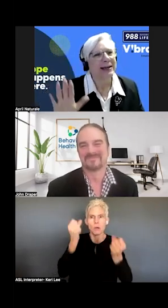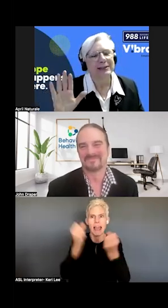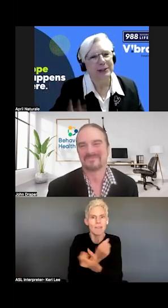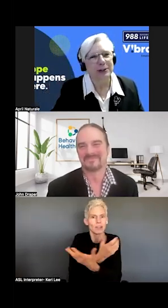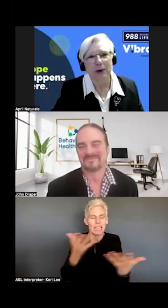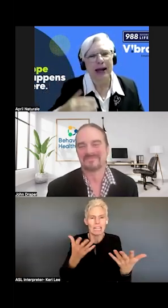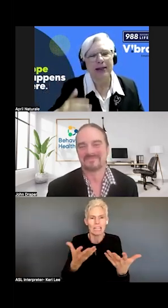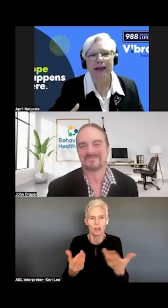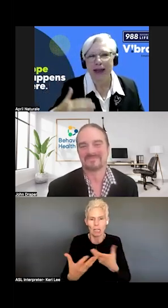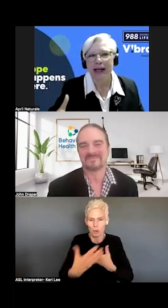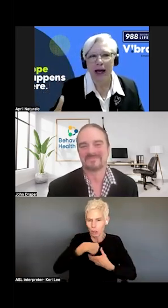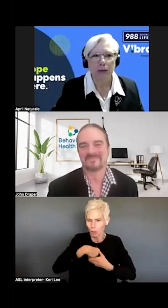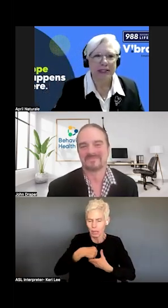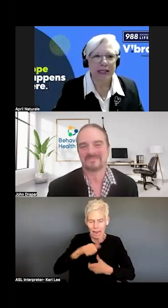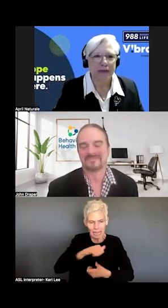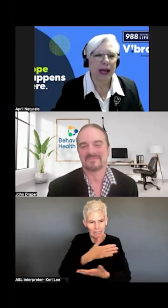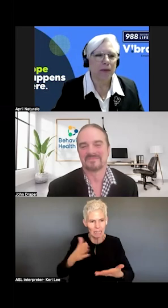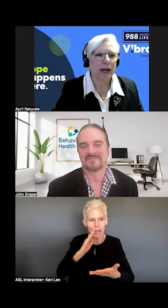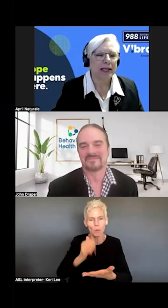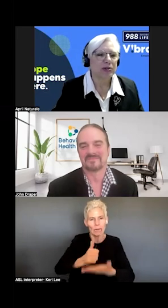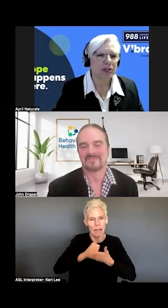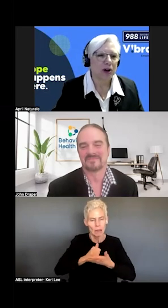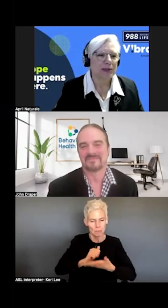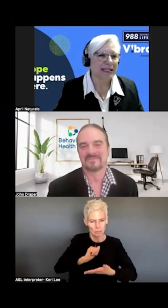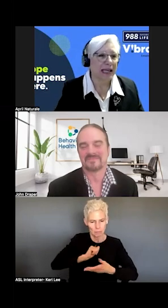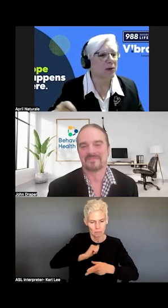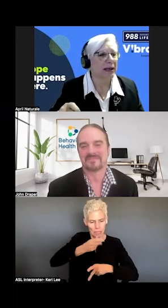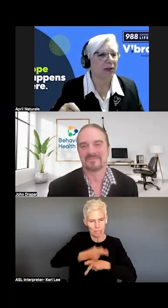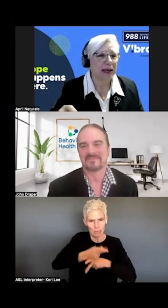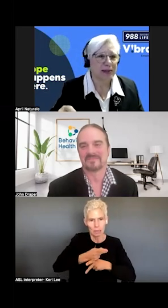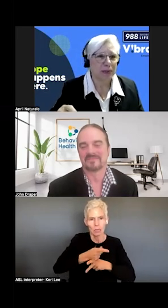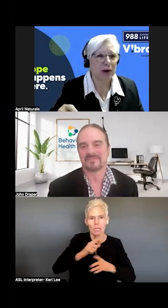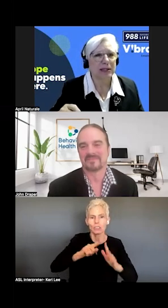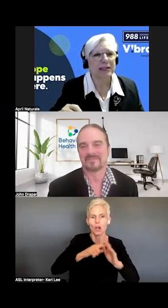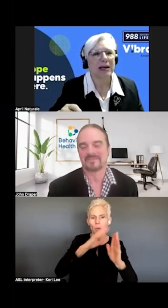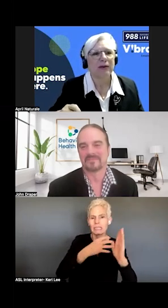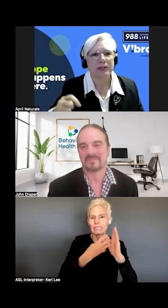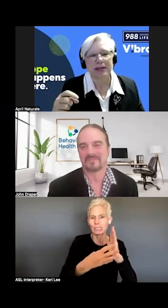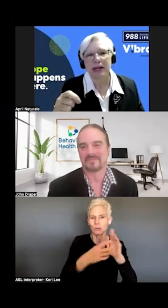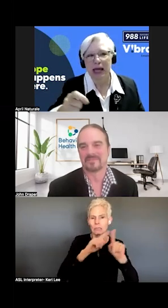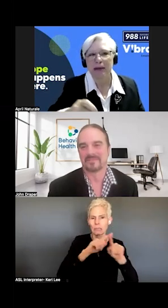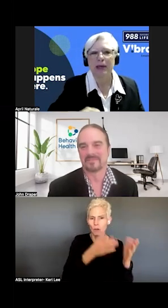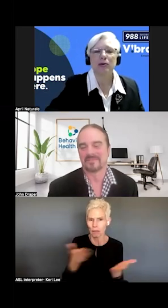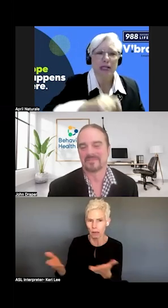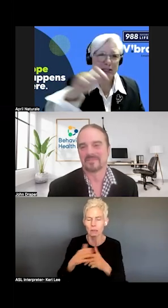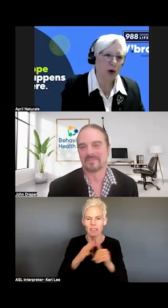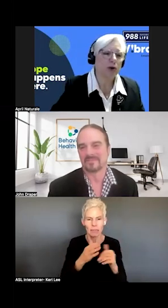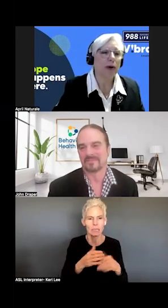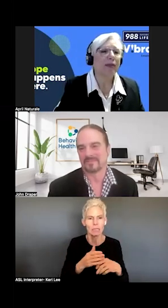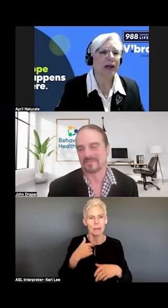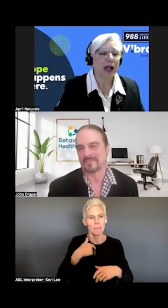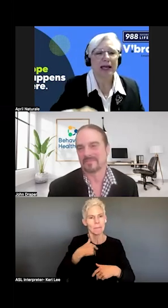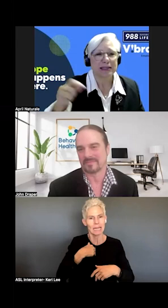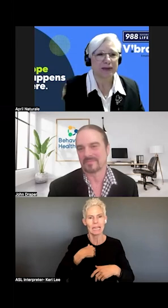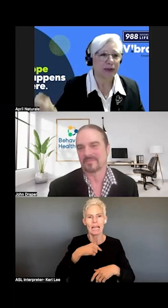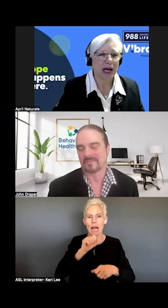way to do anything that can help with self-care. But I do start with scheduling things because for somebody like me who does work around